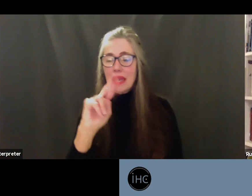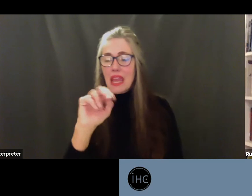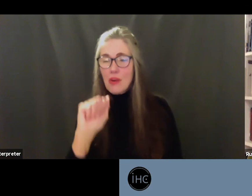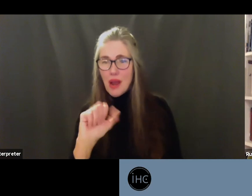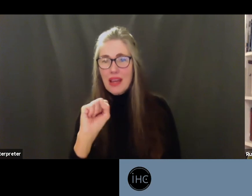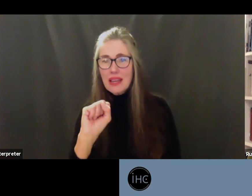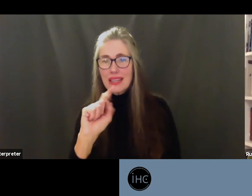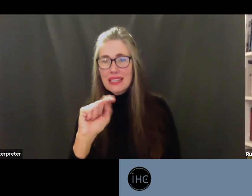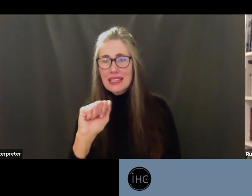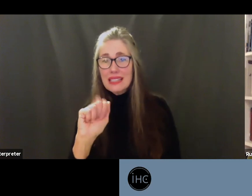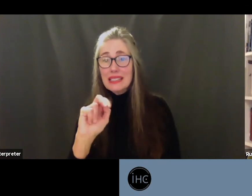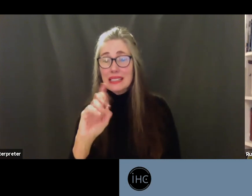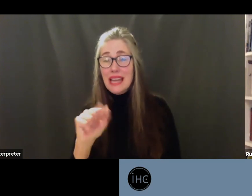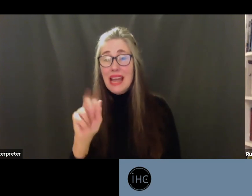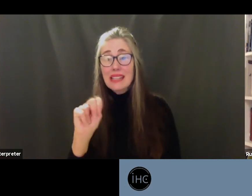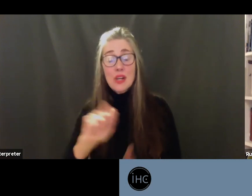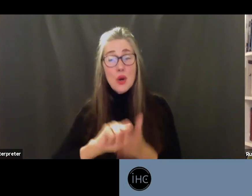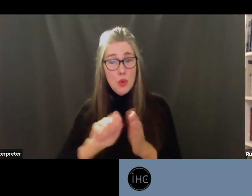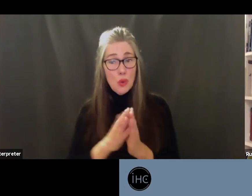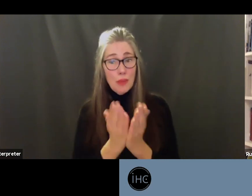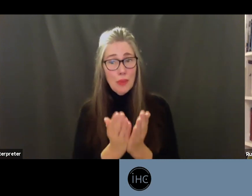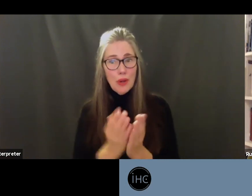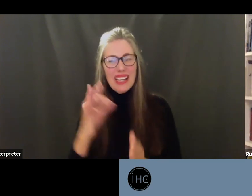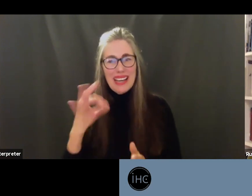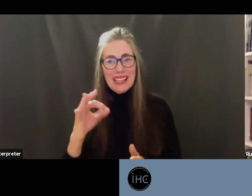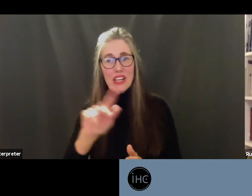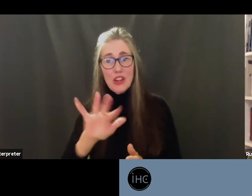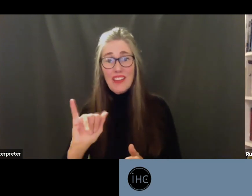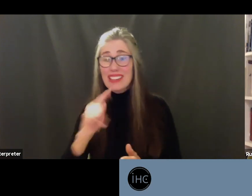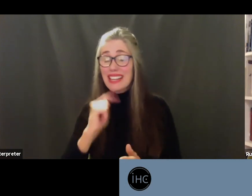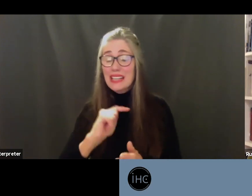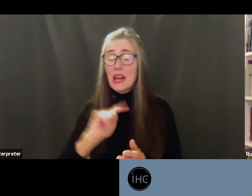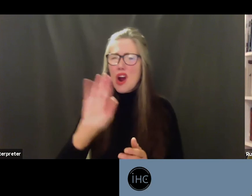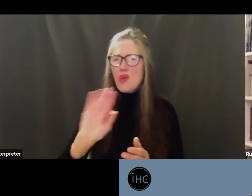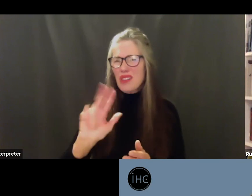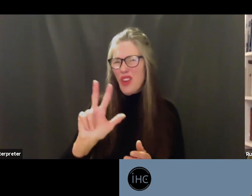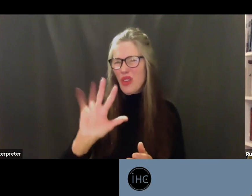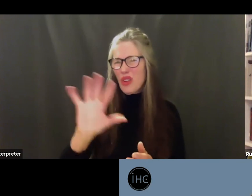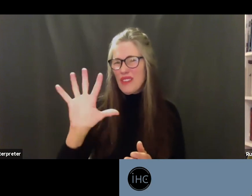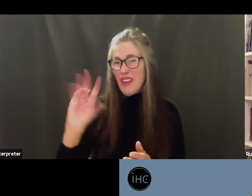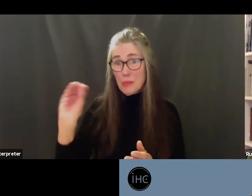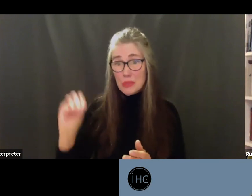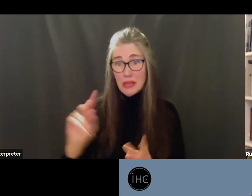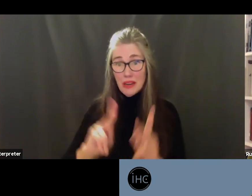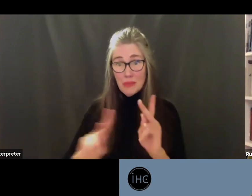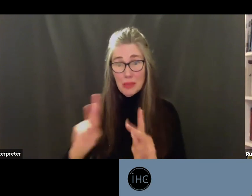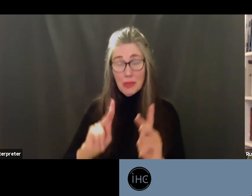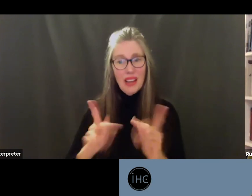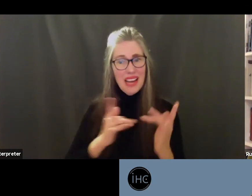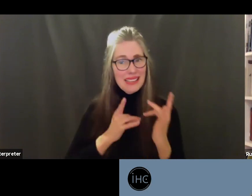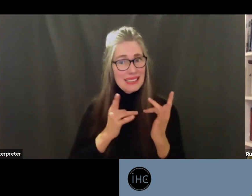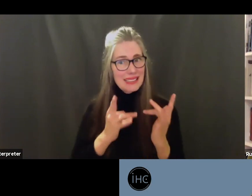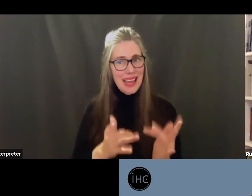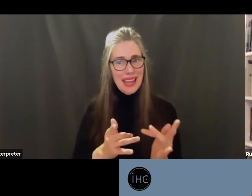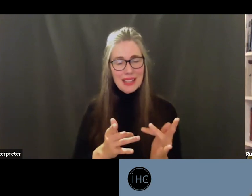subsequent studies. About 30% of the population, pretty much anywhere, has authoritarian tendencies,